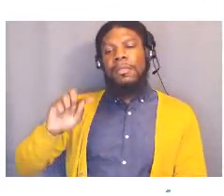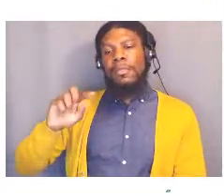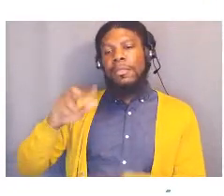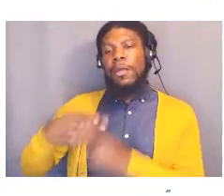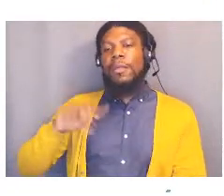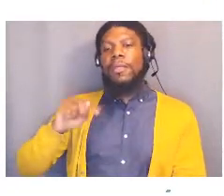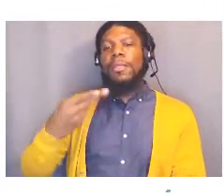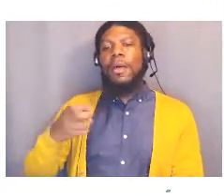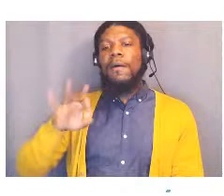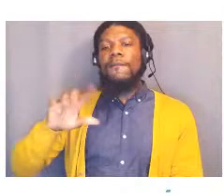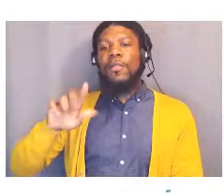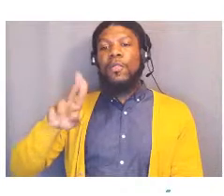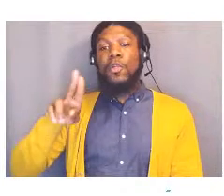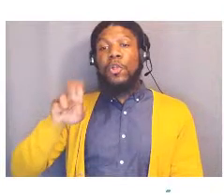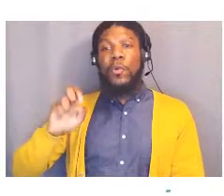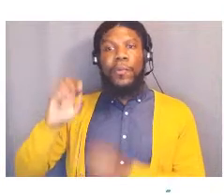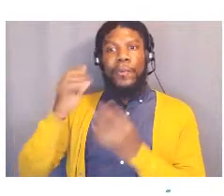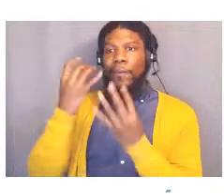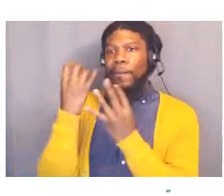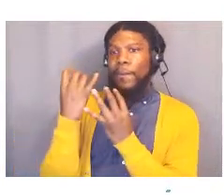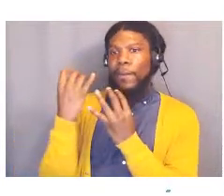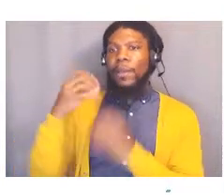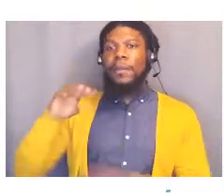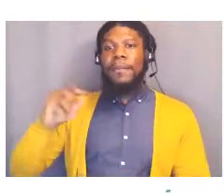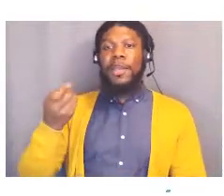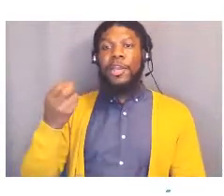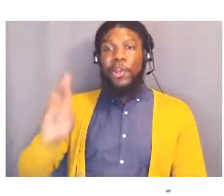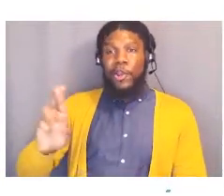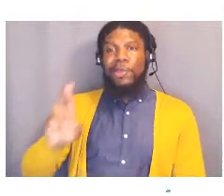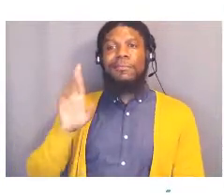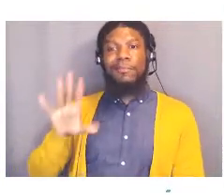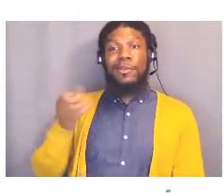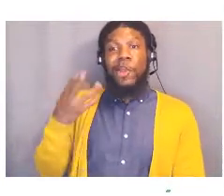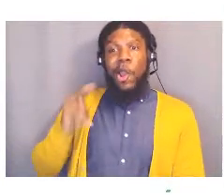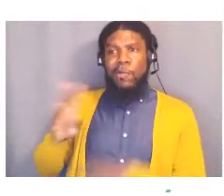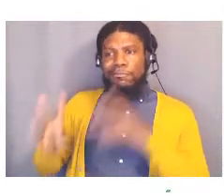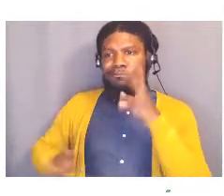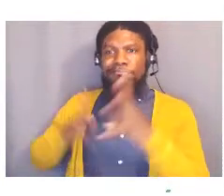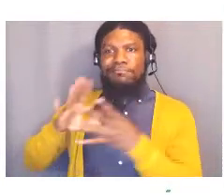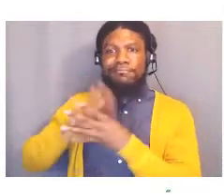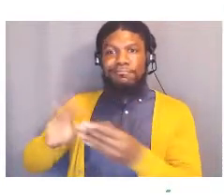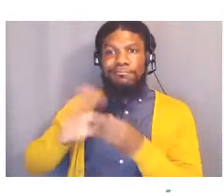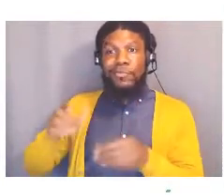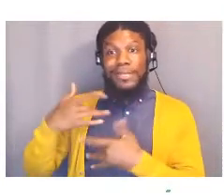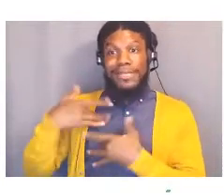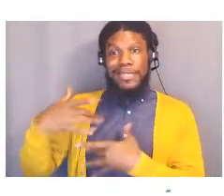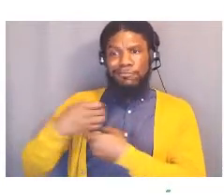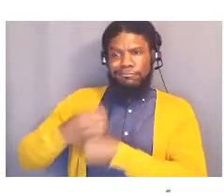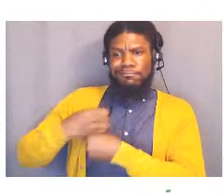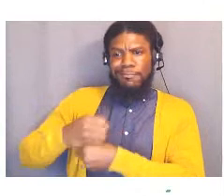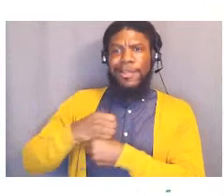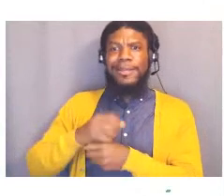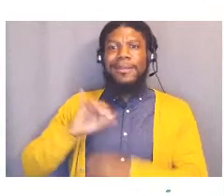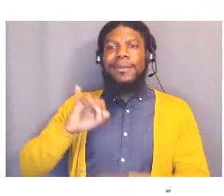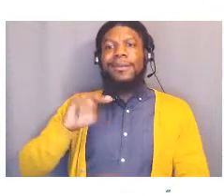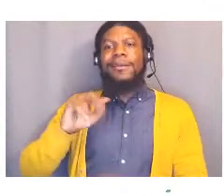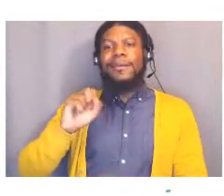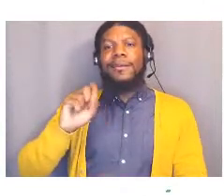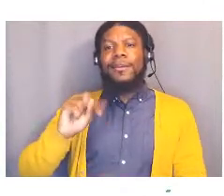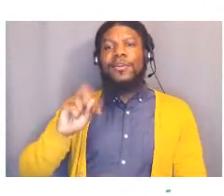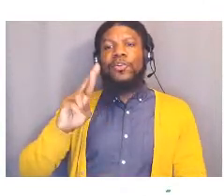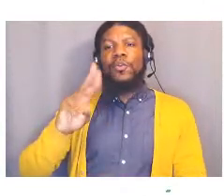with you music from his own creation. He makes instruments from all kinds of